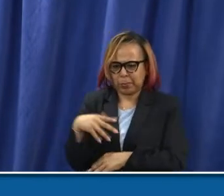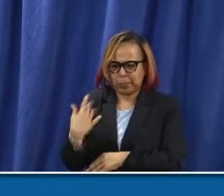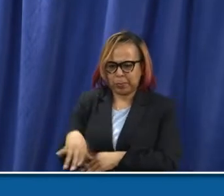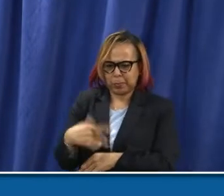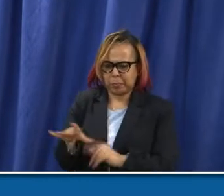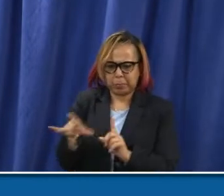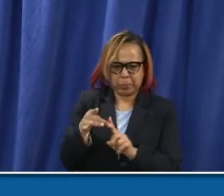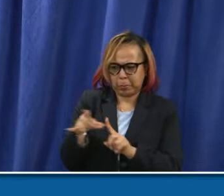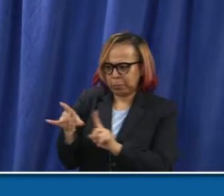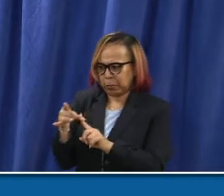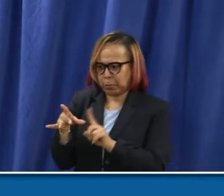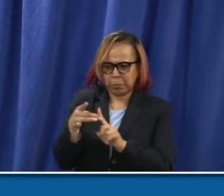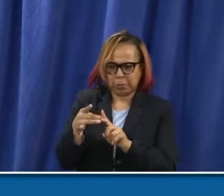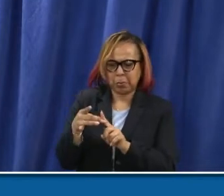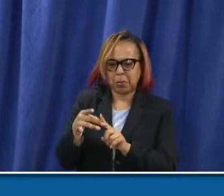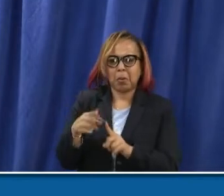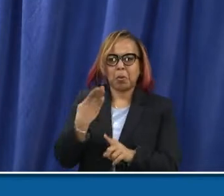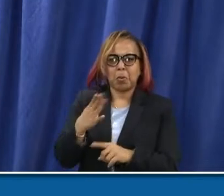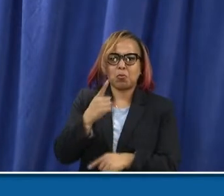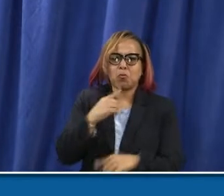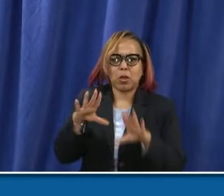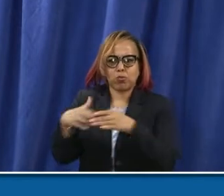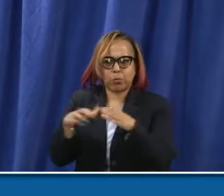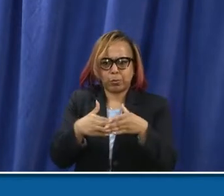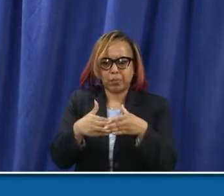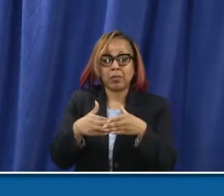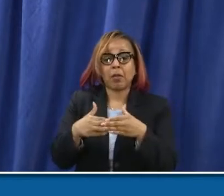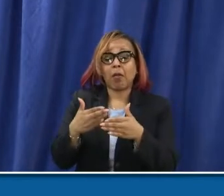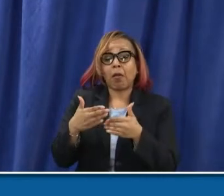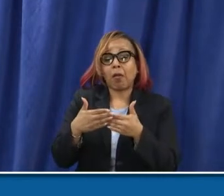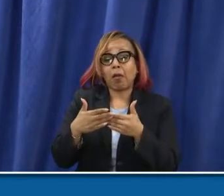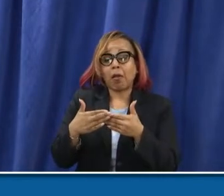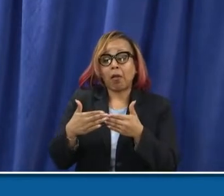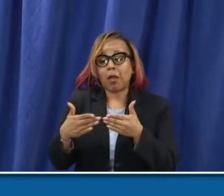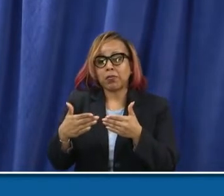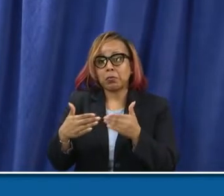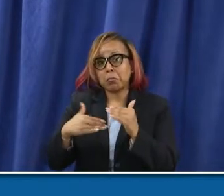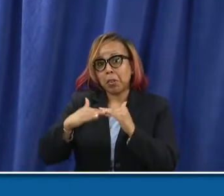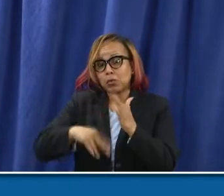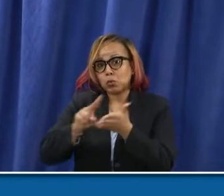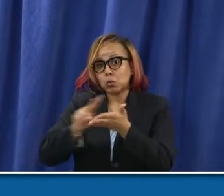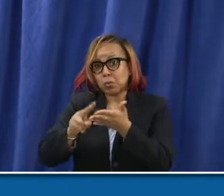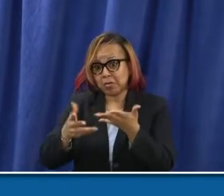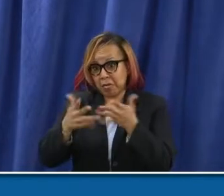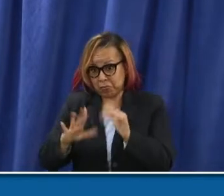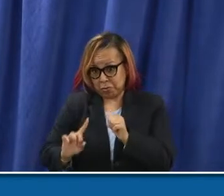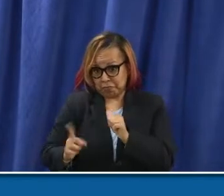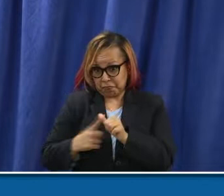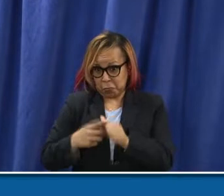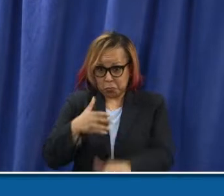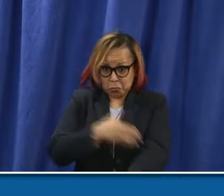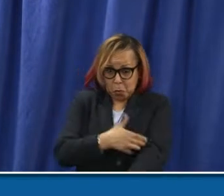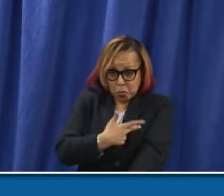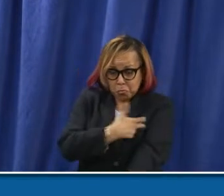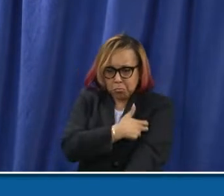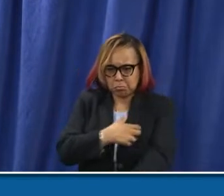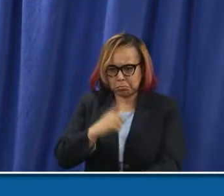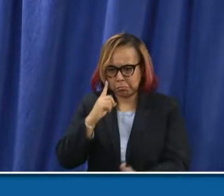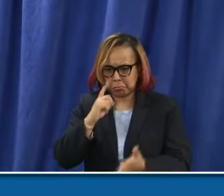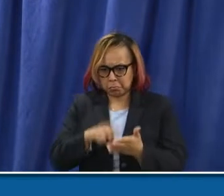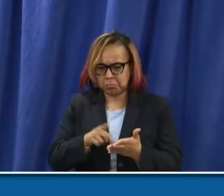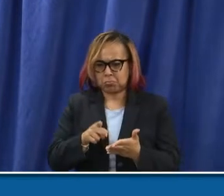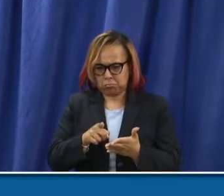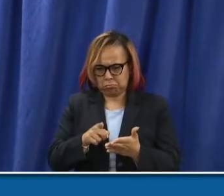both the blue and the red group. But then starting a little bit after, really less than 2 weeks after that first dose, we started to see some